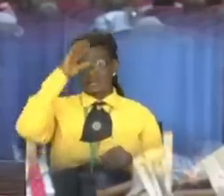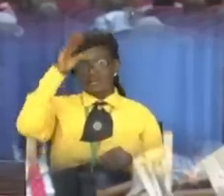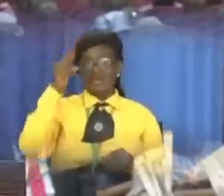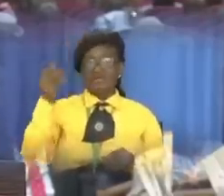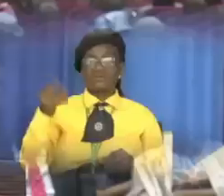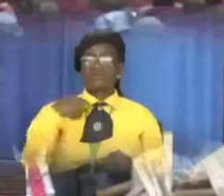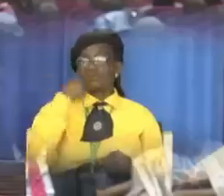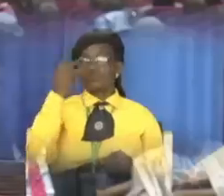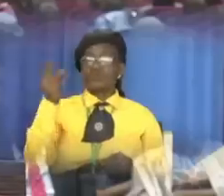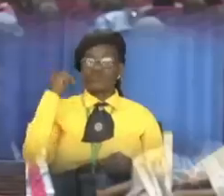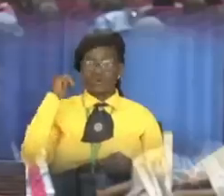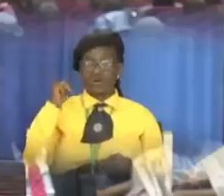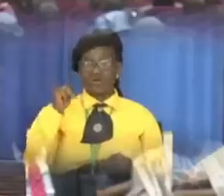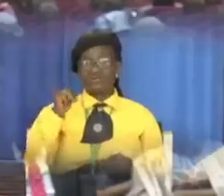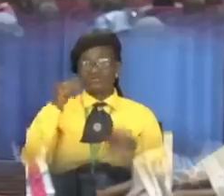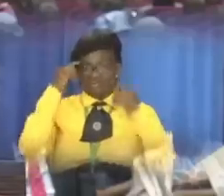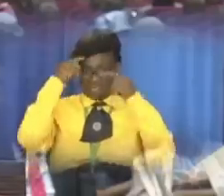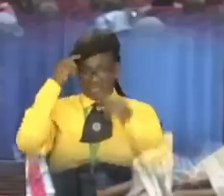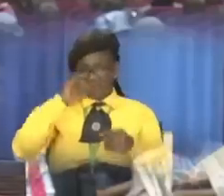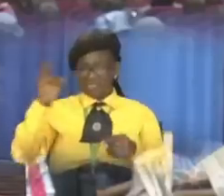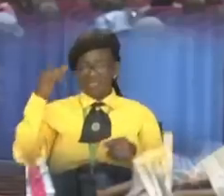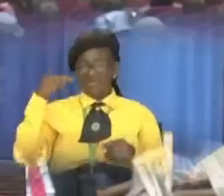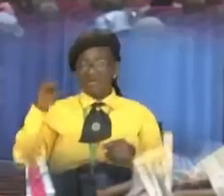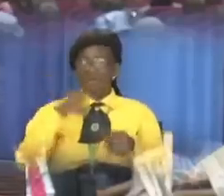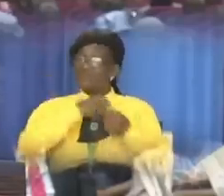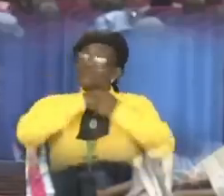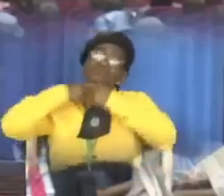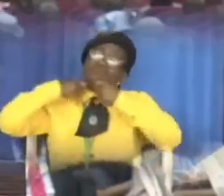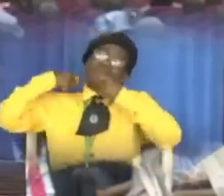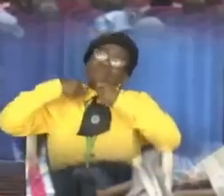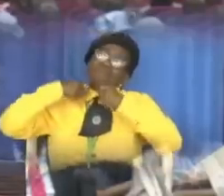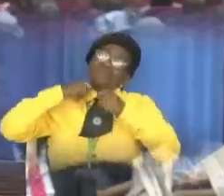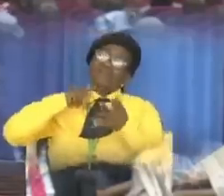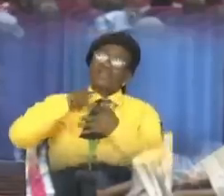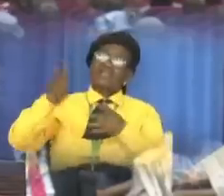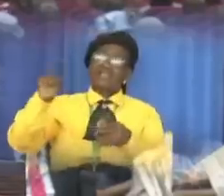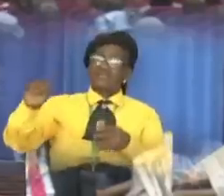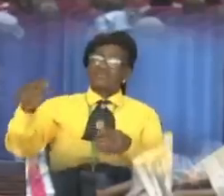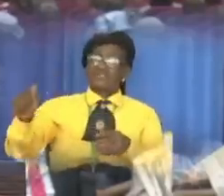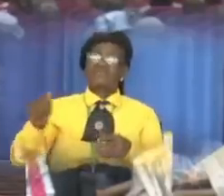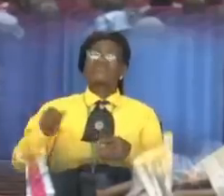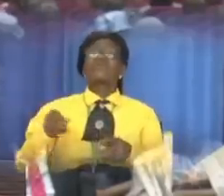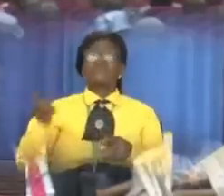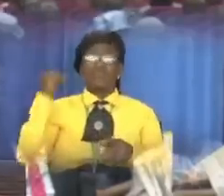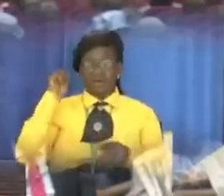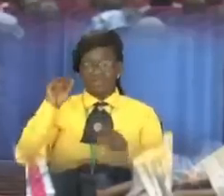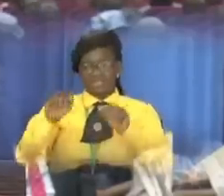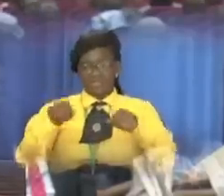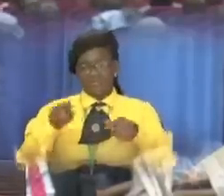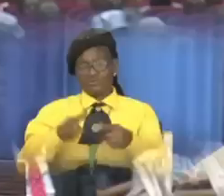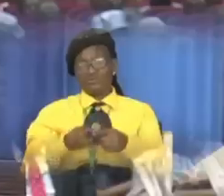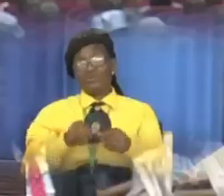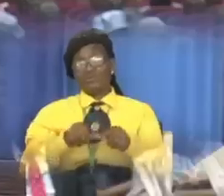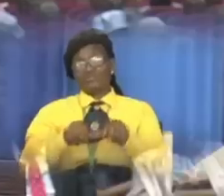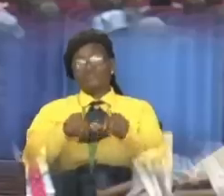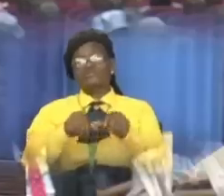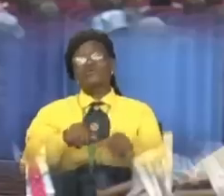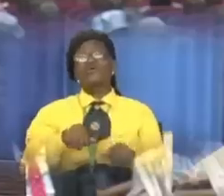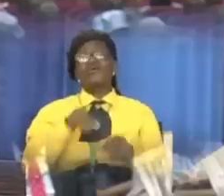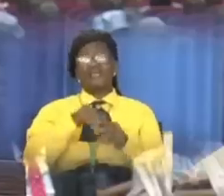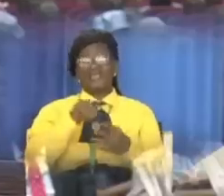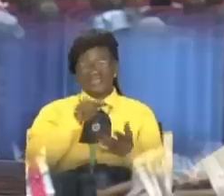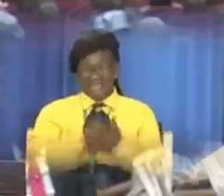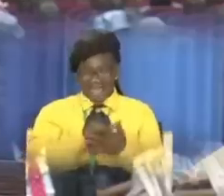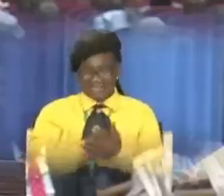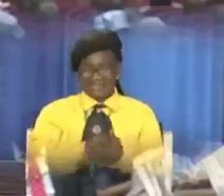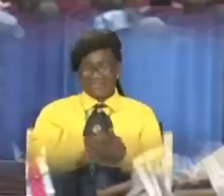already contemplating suicide was able to continue his journey successfully. In that area where you are